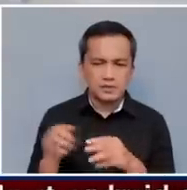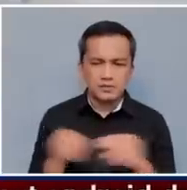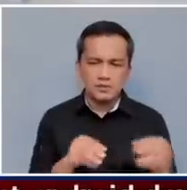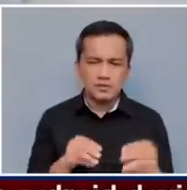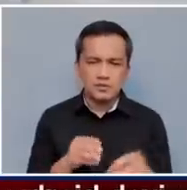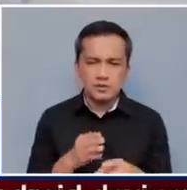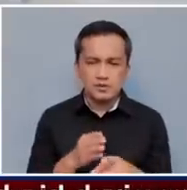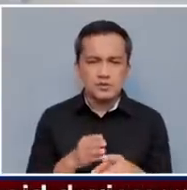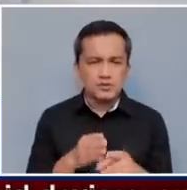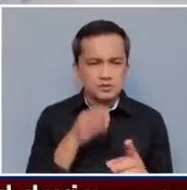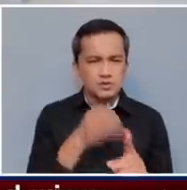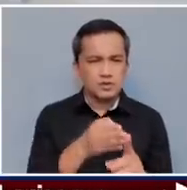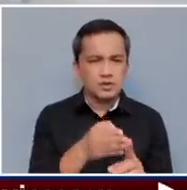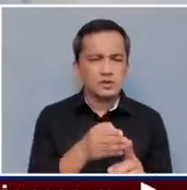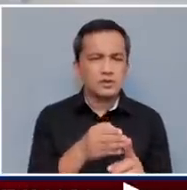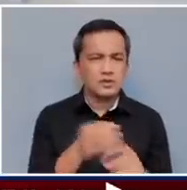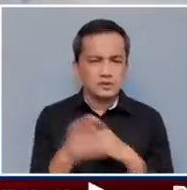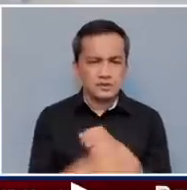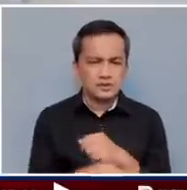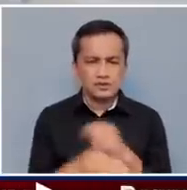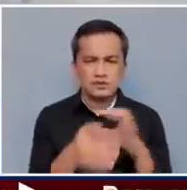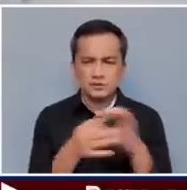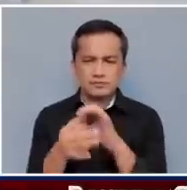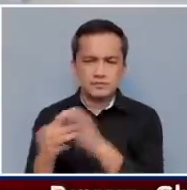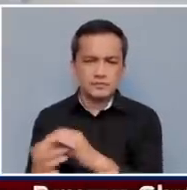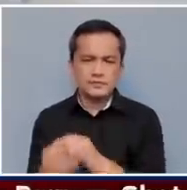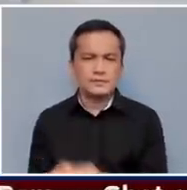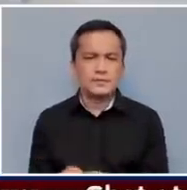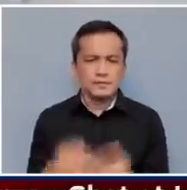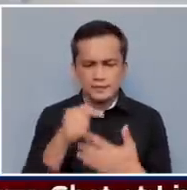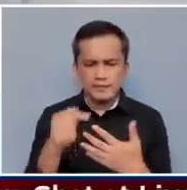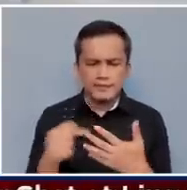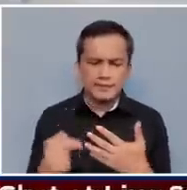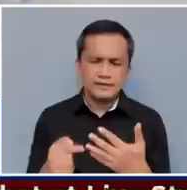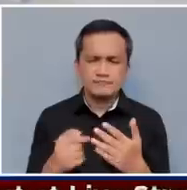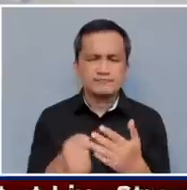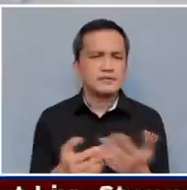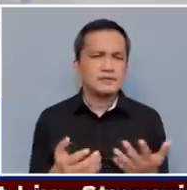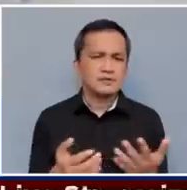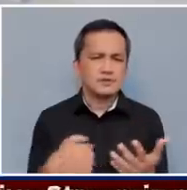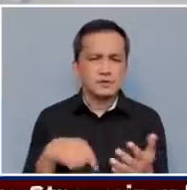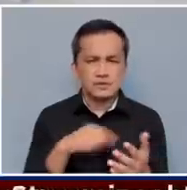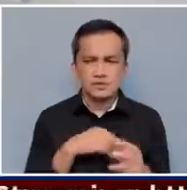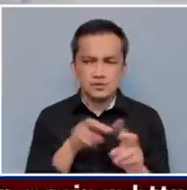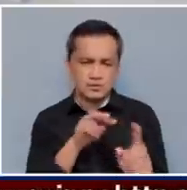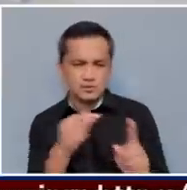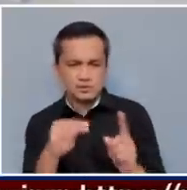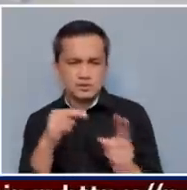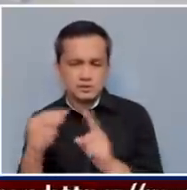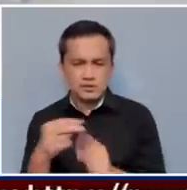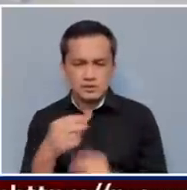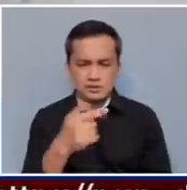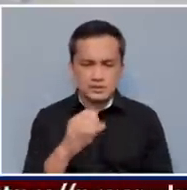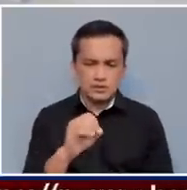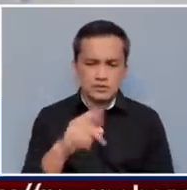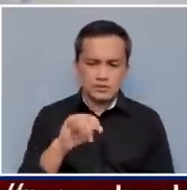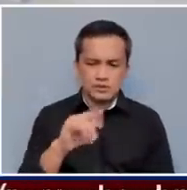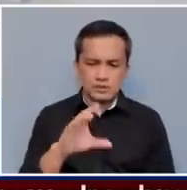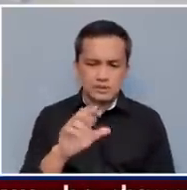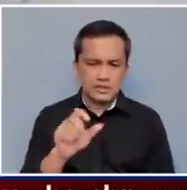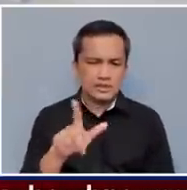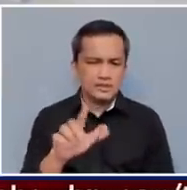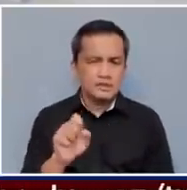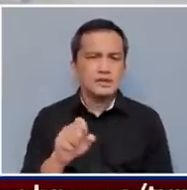regional collective security alliance. Nothing of the nitty-gritty. We were just looking at the geopolitical landscape. We discovered